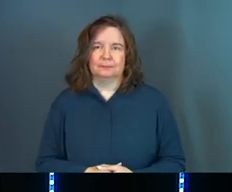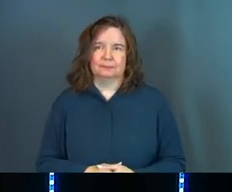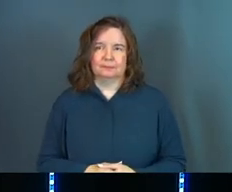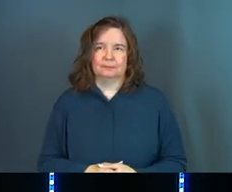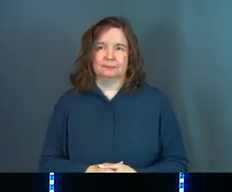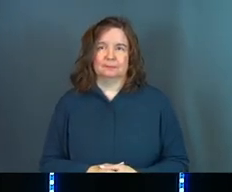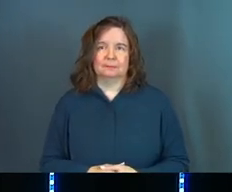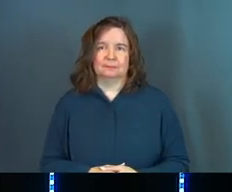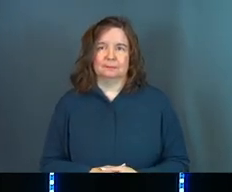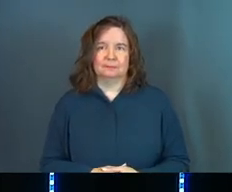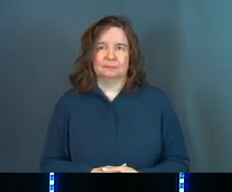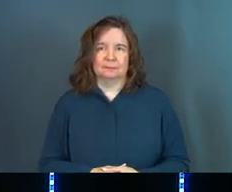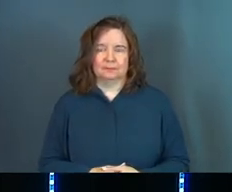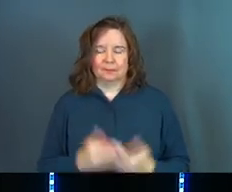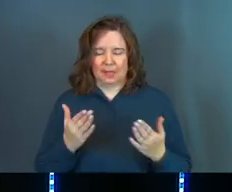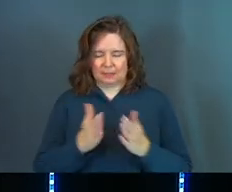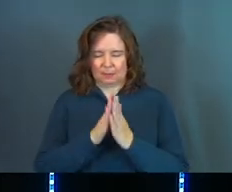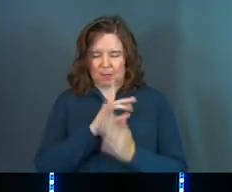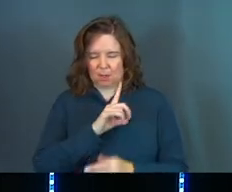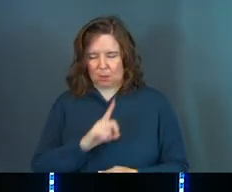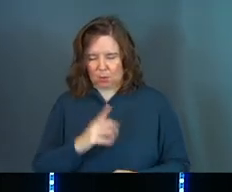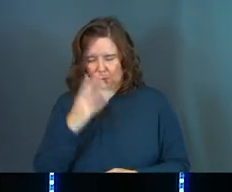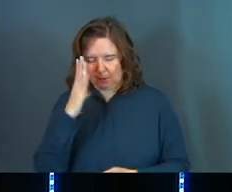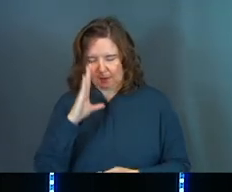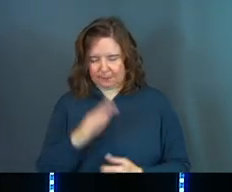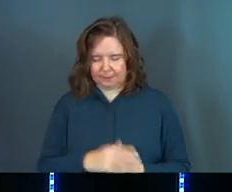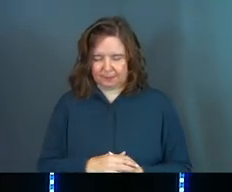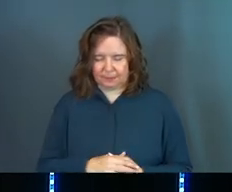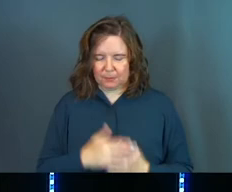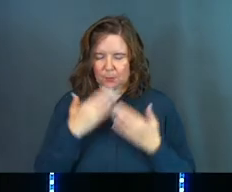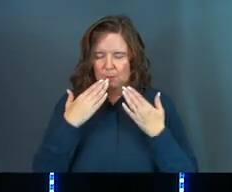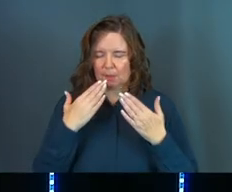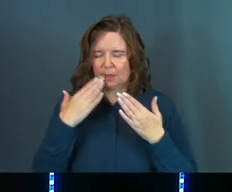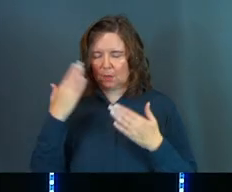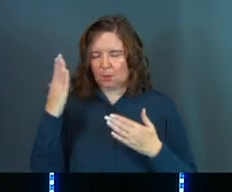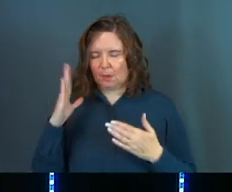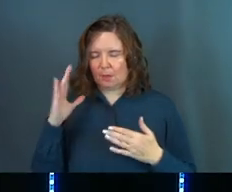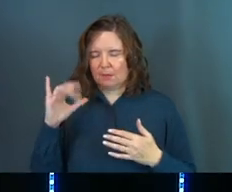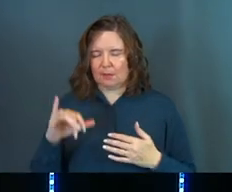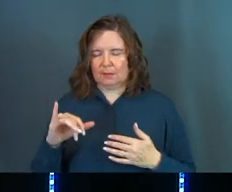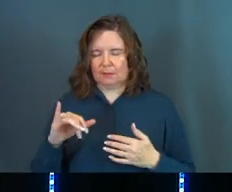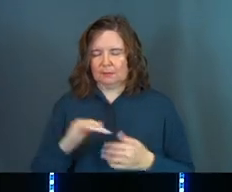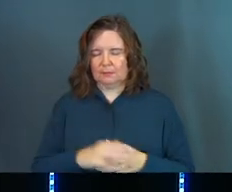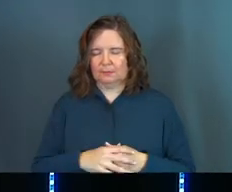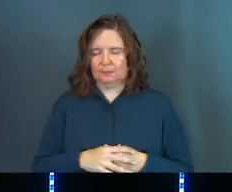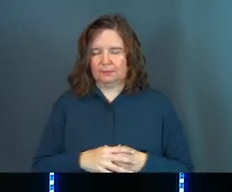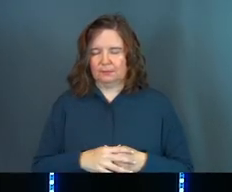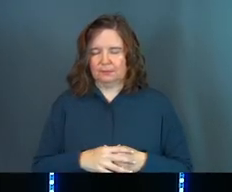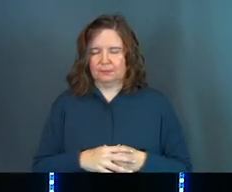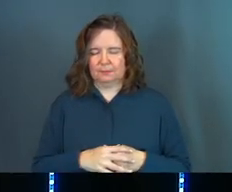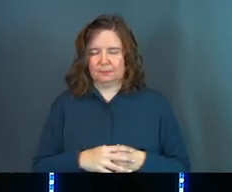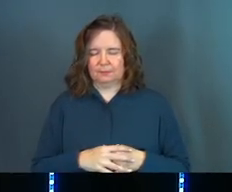Amen. Let's pray. Lord God, we thank you, God, that